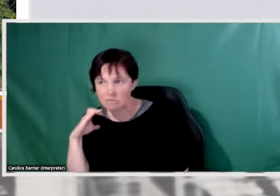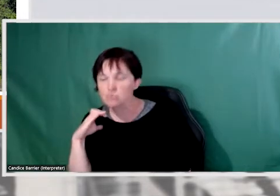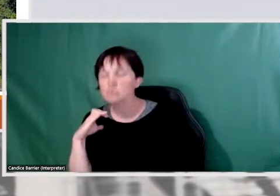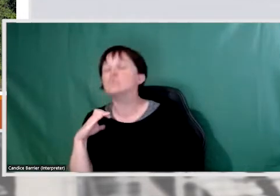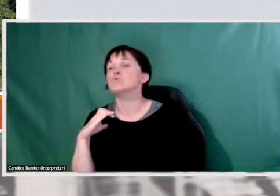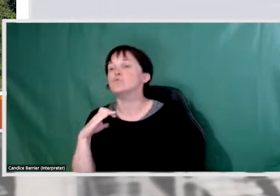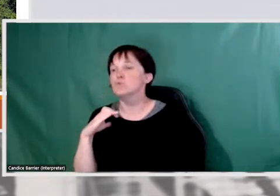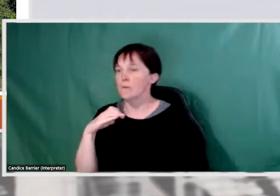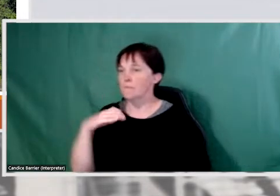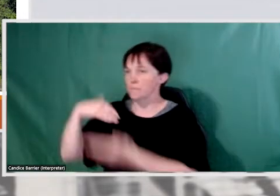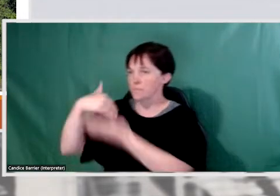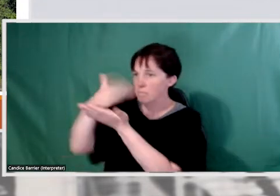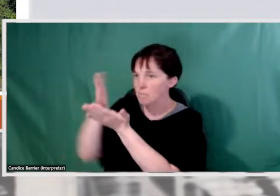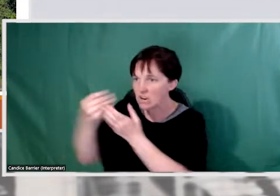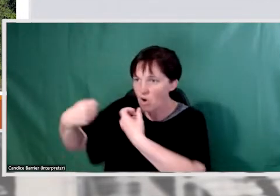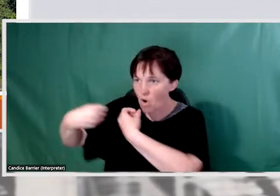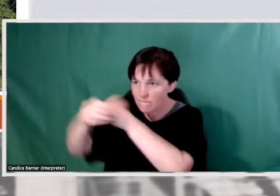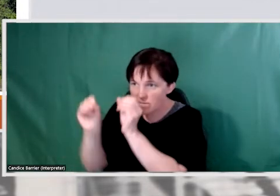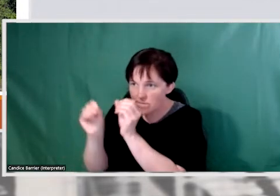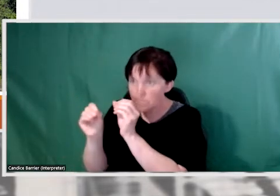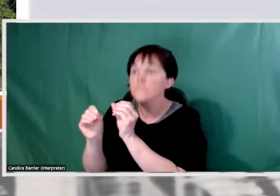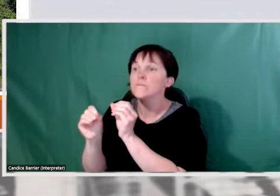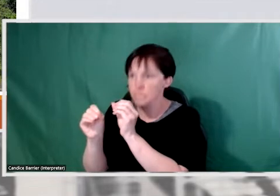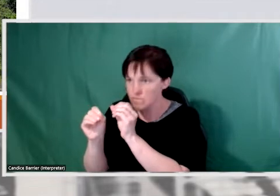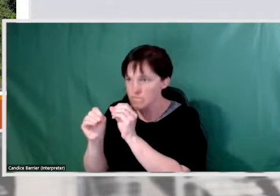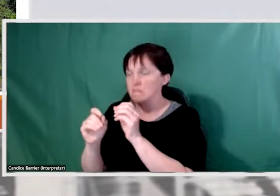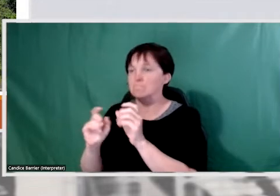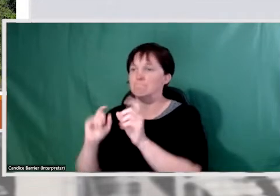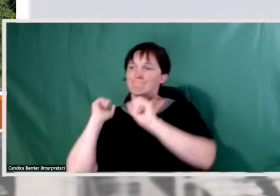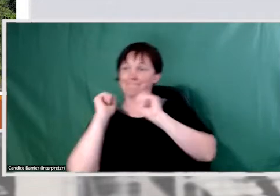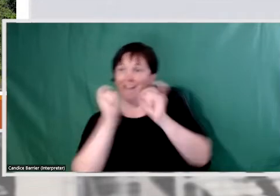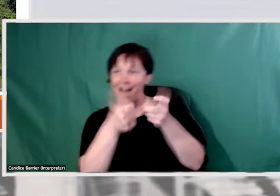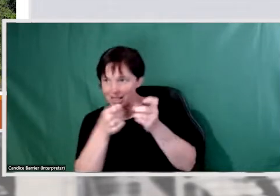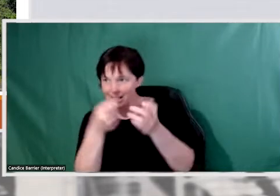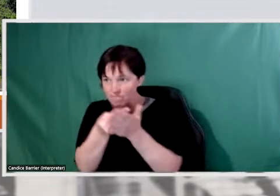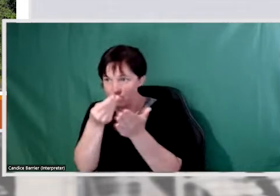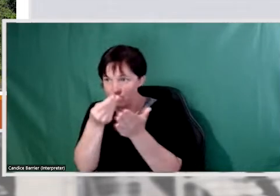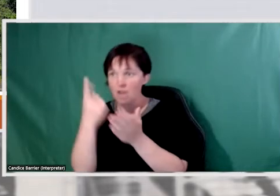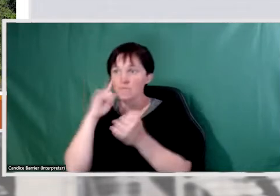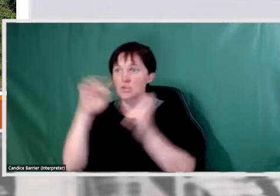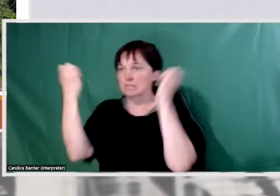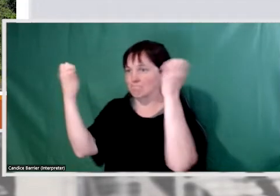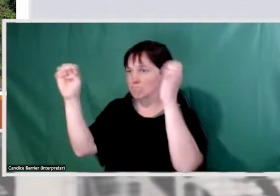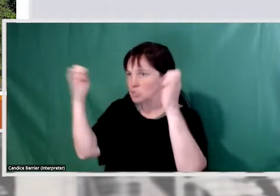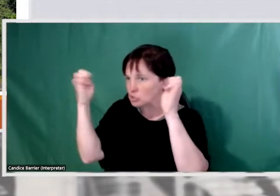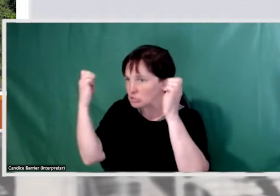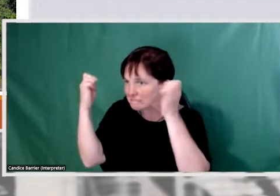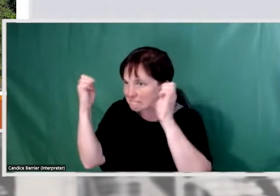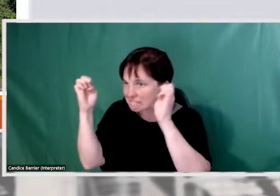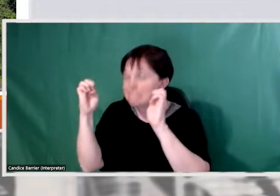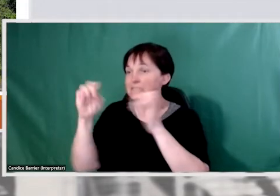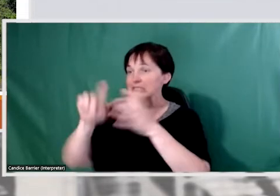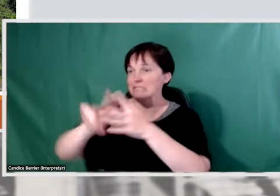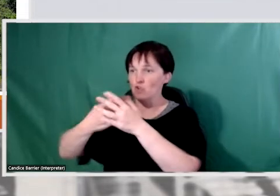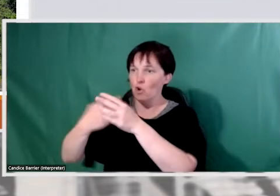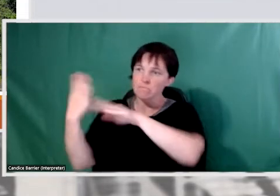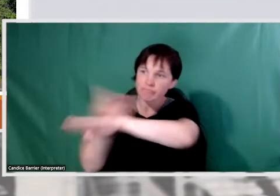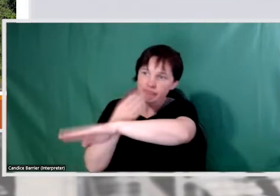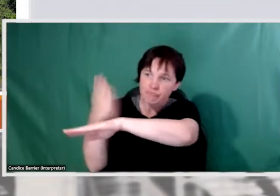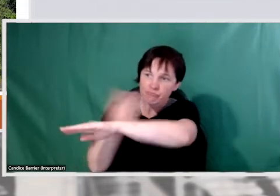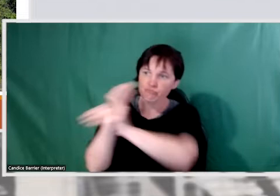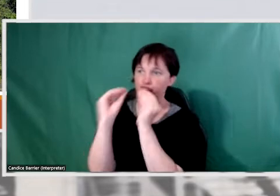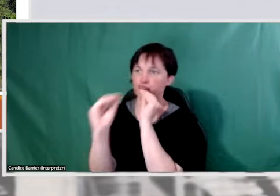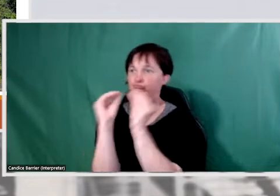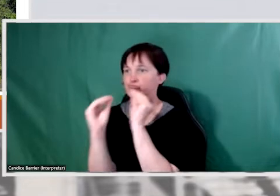with the budget office, to allocate funds under emergency provision, to begin to repair the pool in earnest.